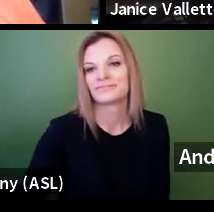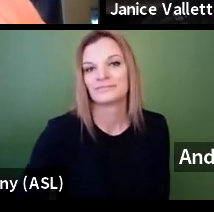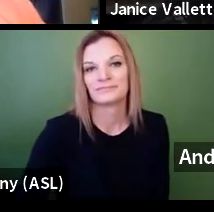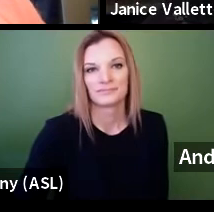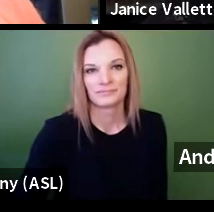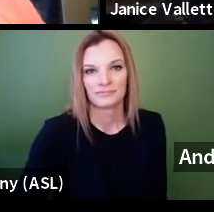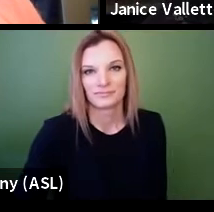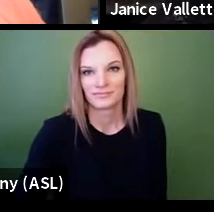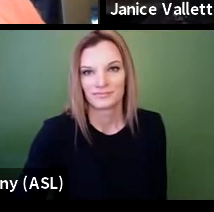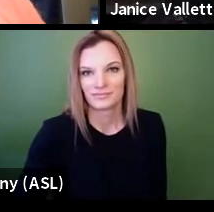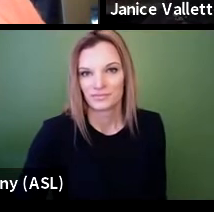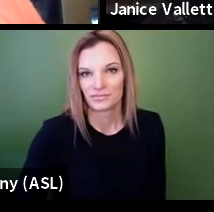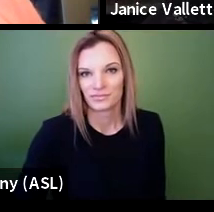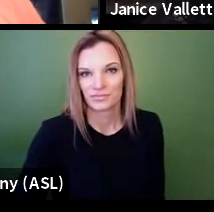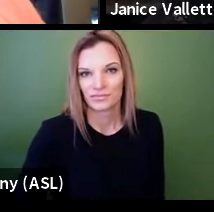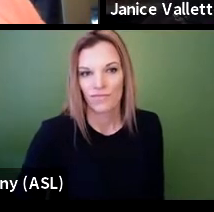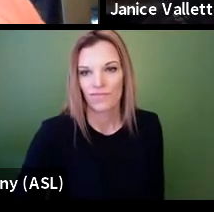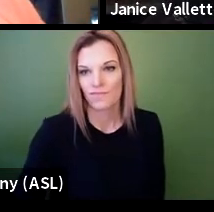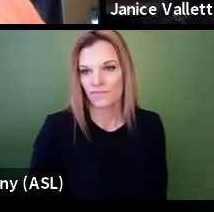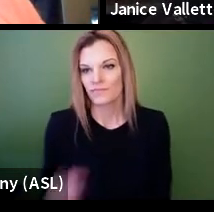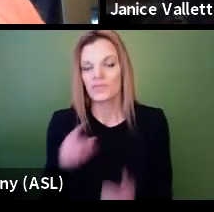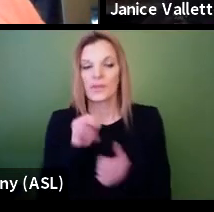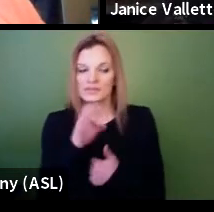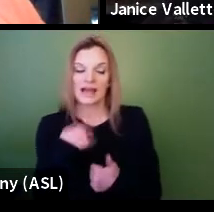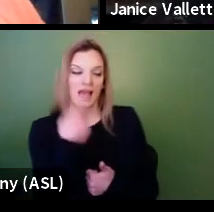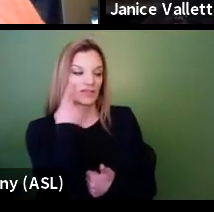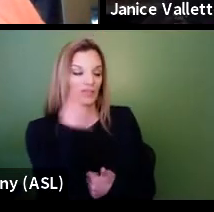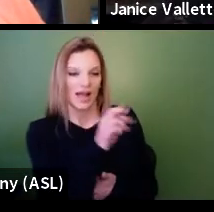too. I'm getting her next. Okay.